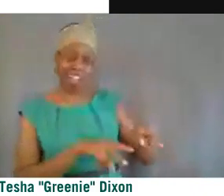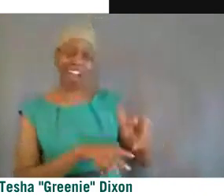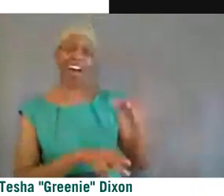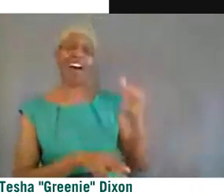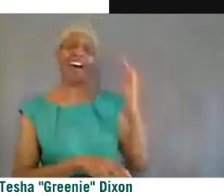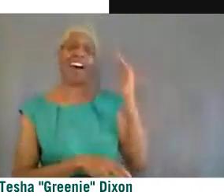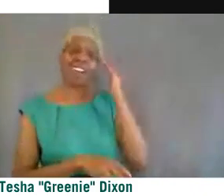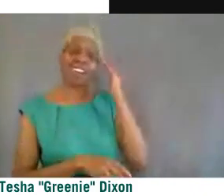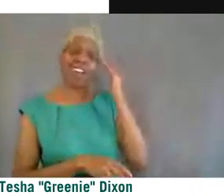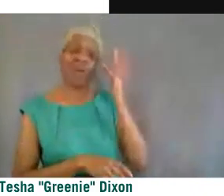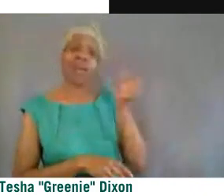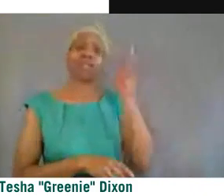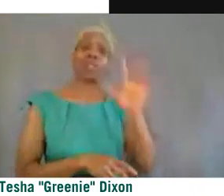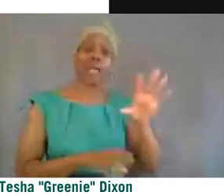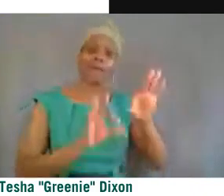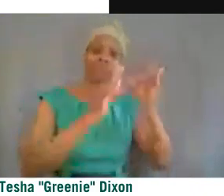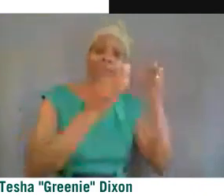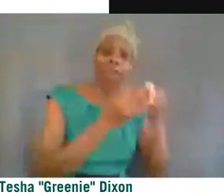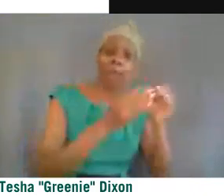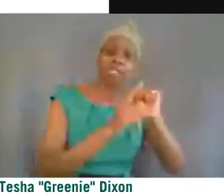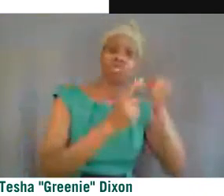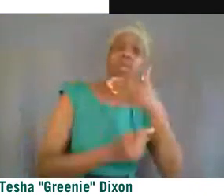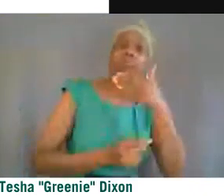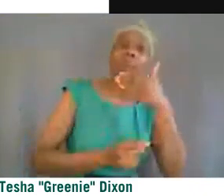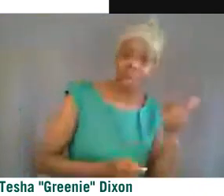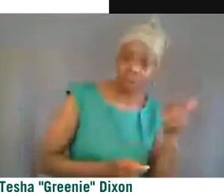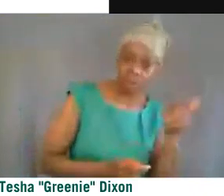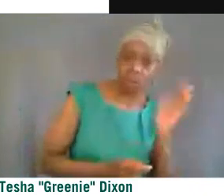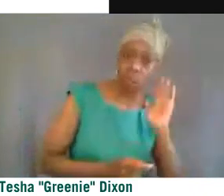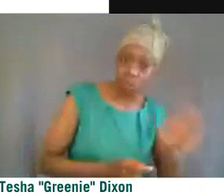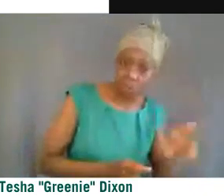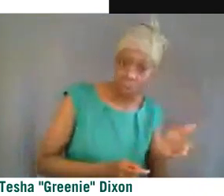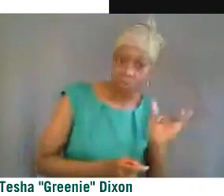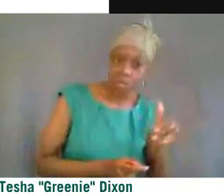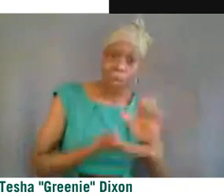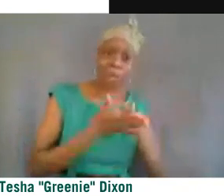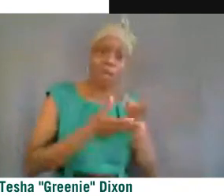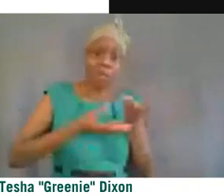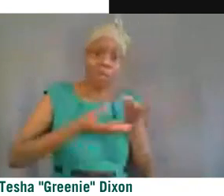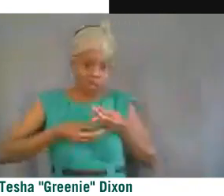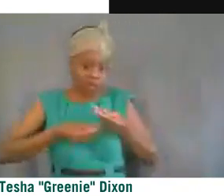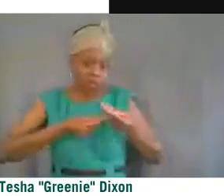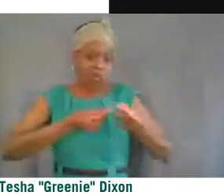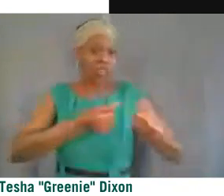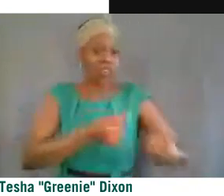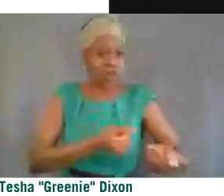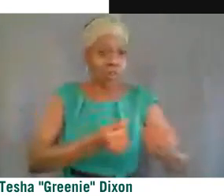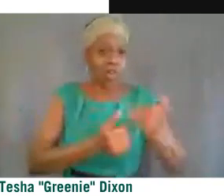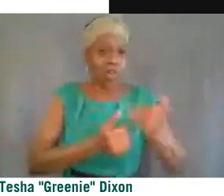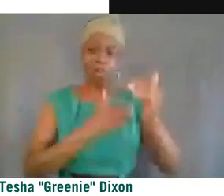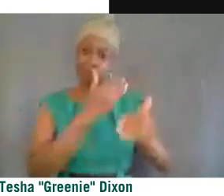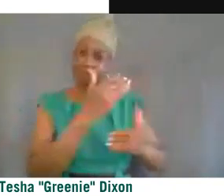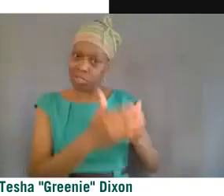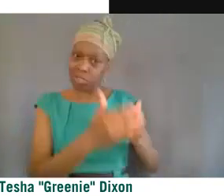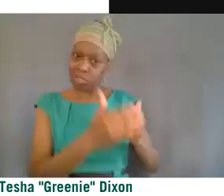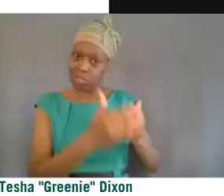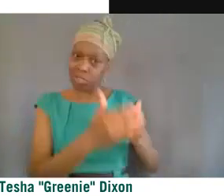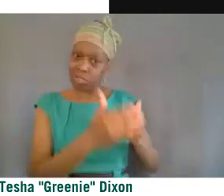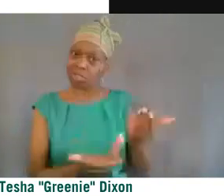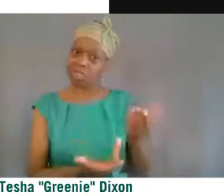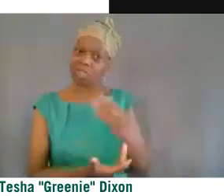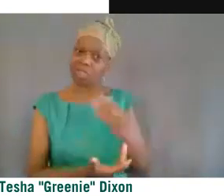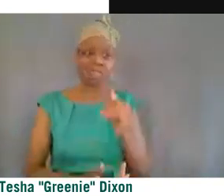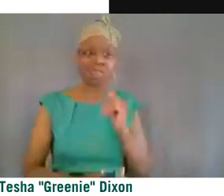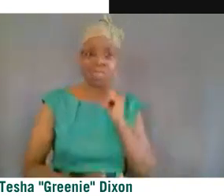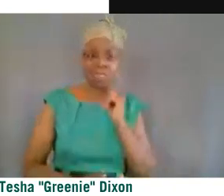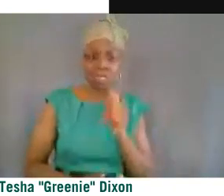family's situation better. And so this is a very fluid kind of process. Mm-hmm. And it's not, there